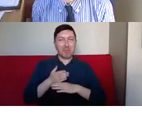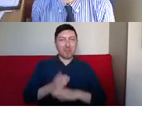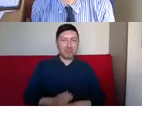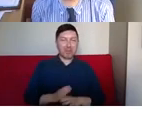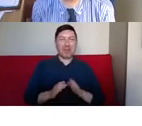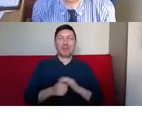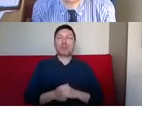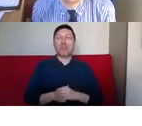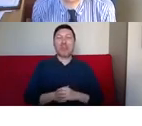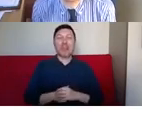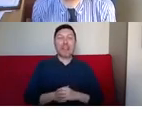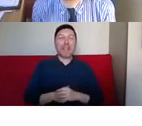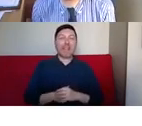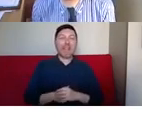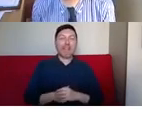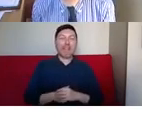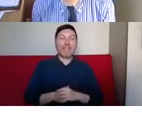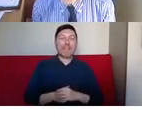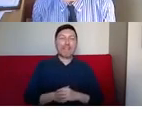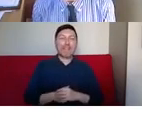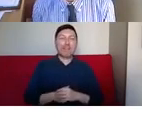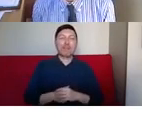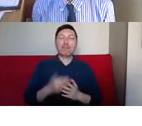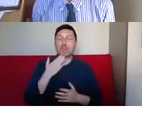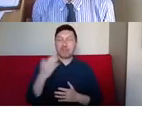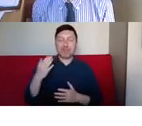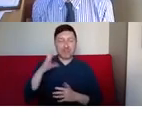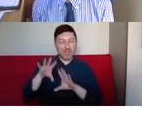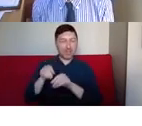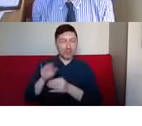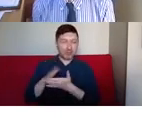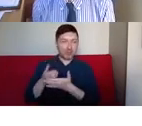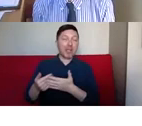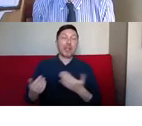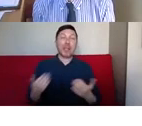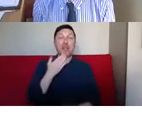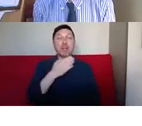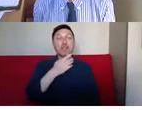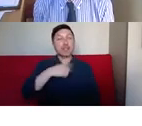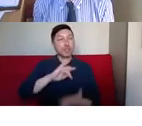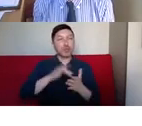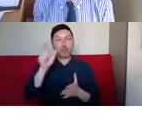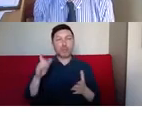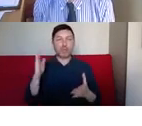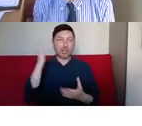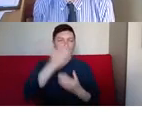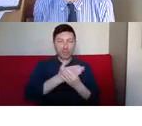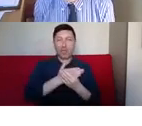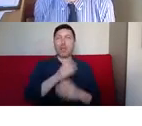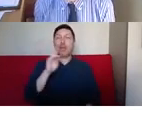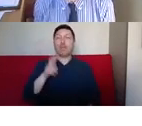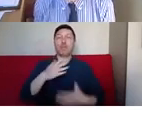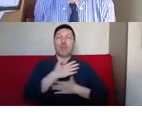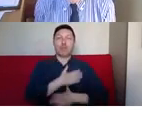positive and concrete way. So thank you. And thank you to all the speakers. It has been a pleasure for us and an